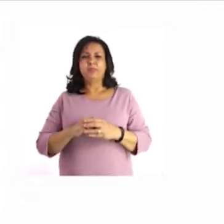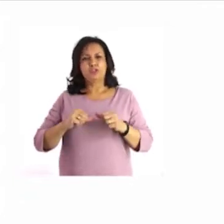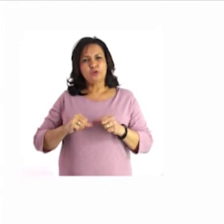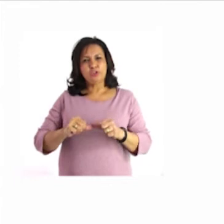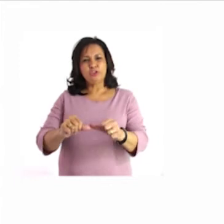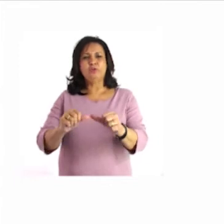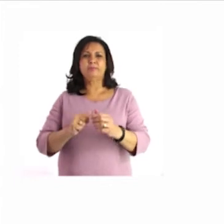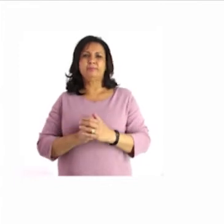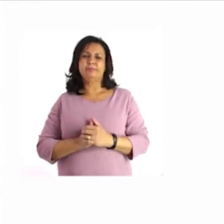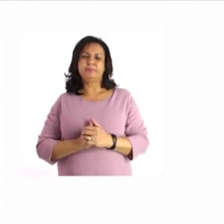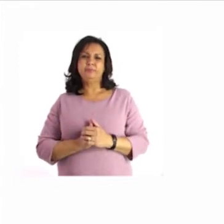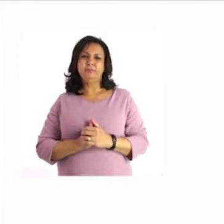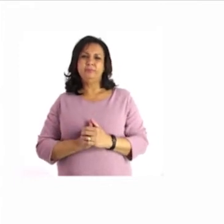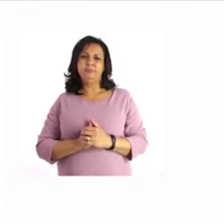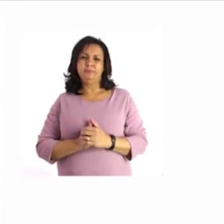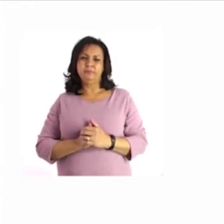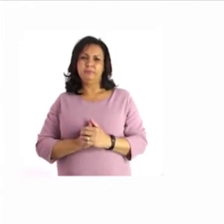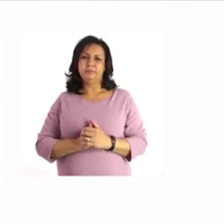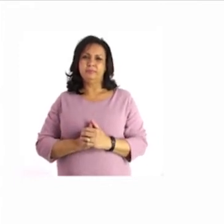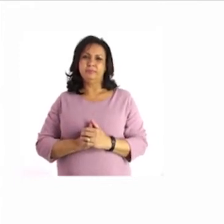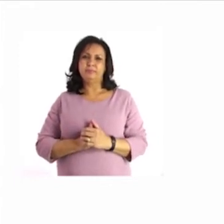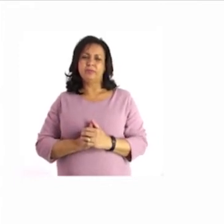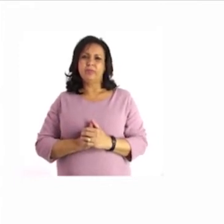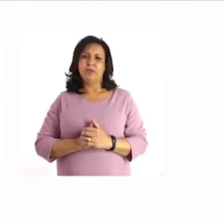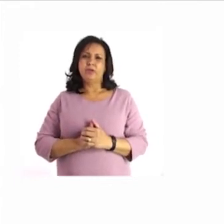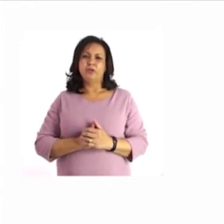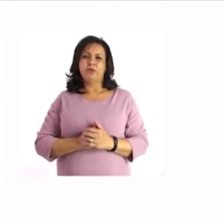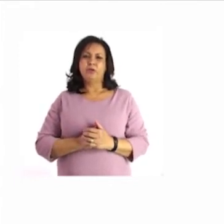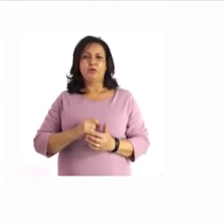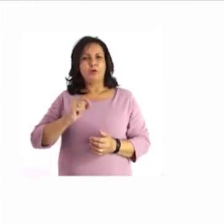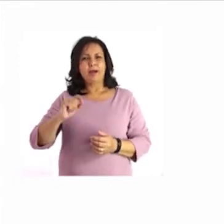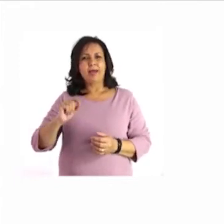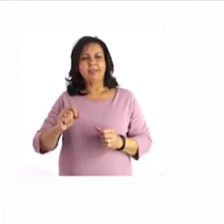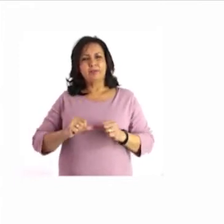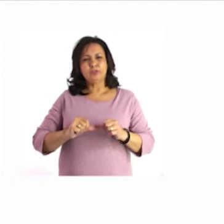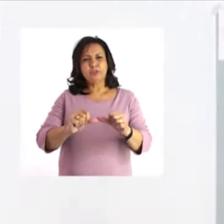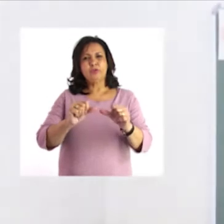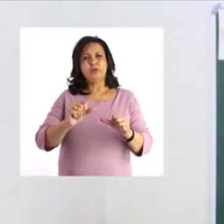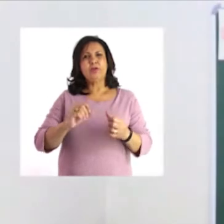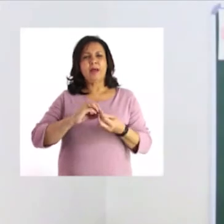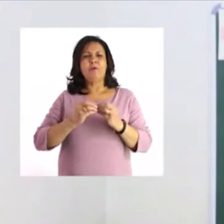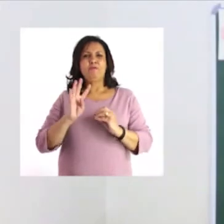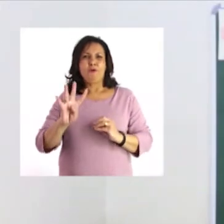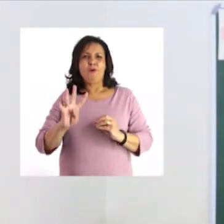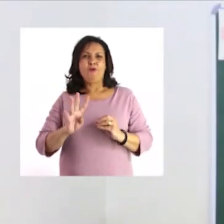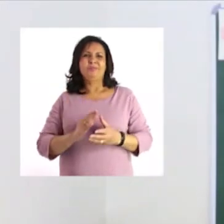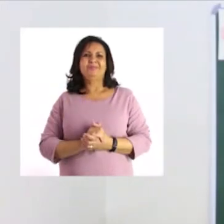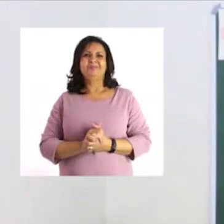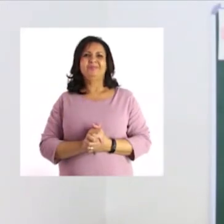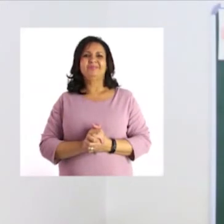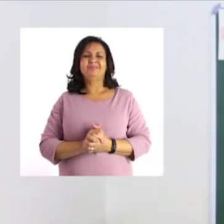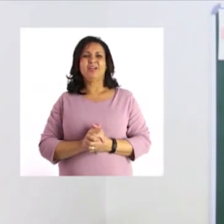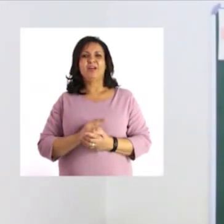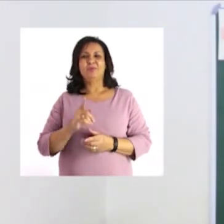line and make your line in the middle and write your number 4 all the way in all the blocks. Well, friends, I hope you will enjoy